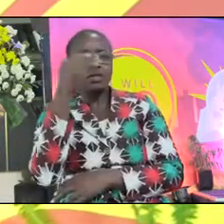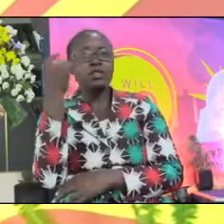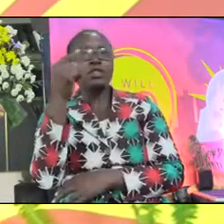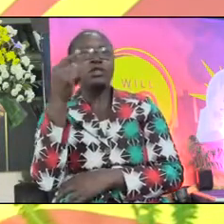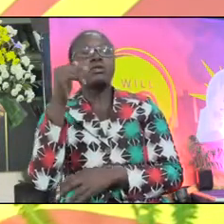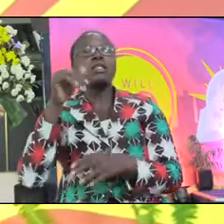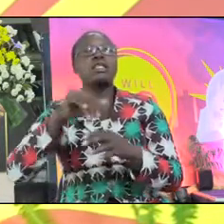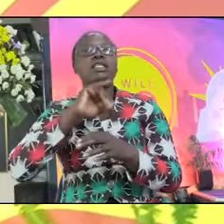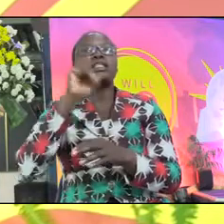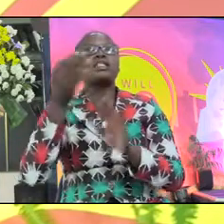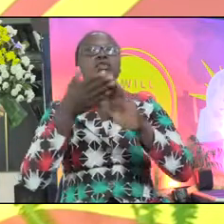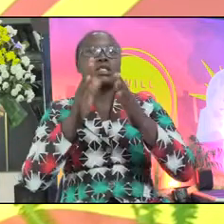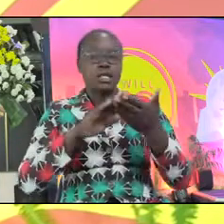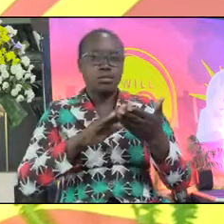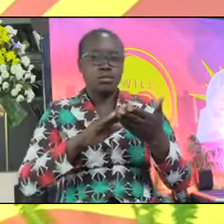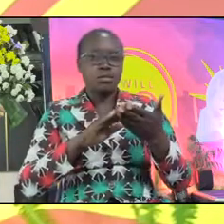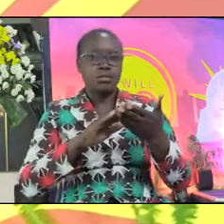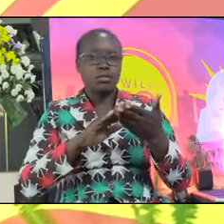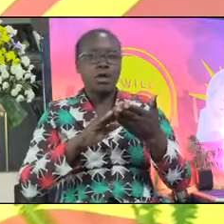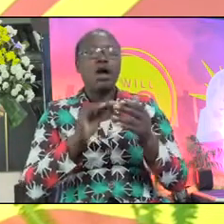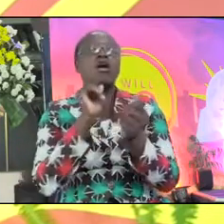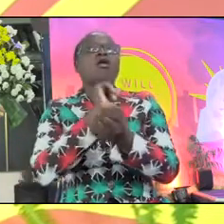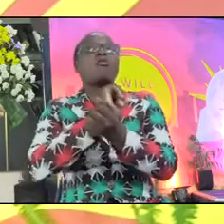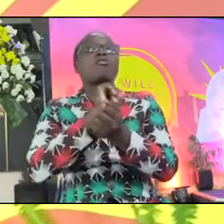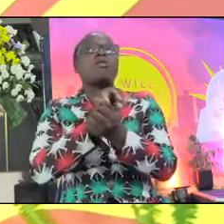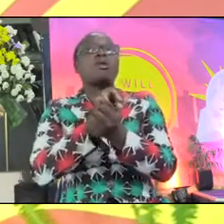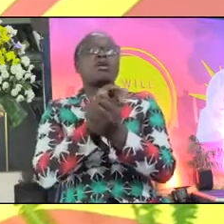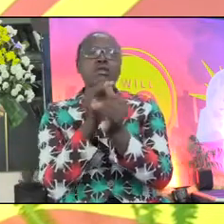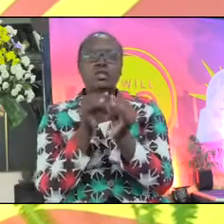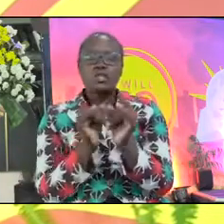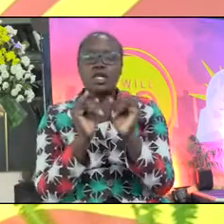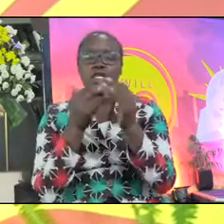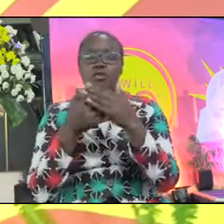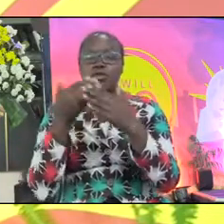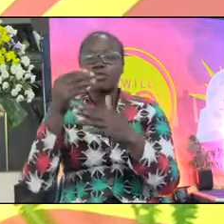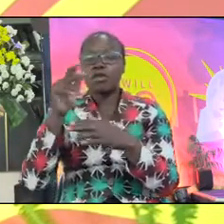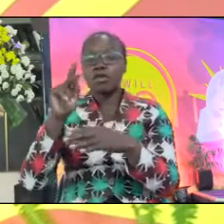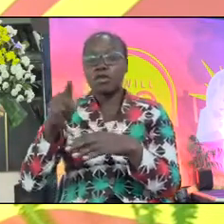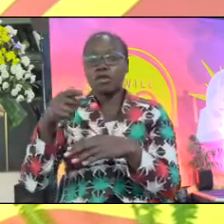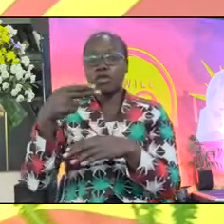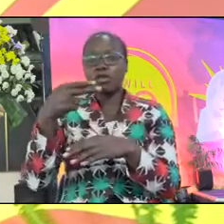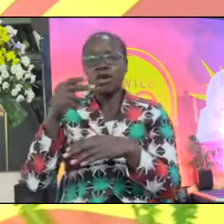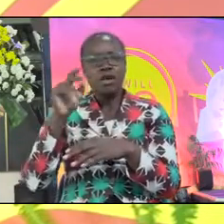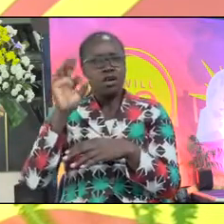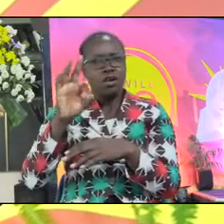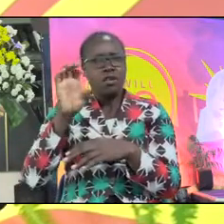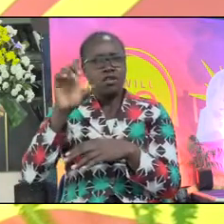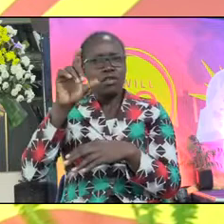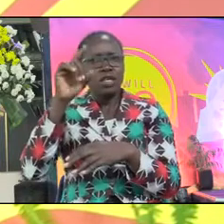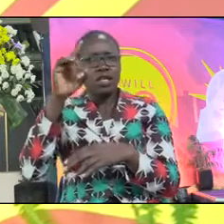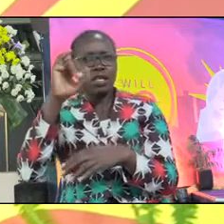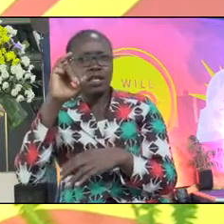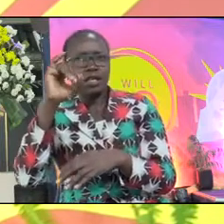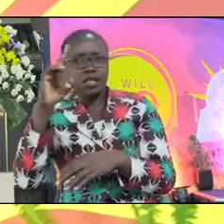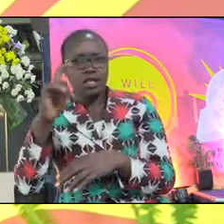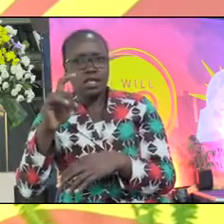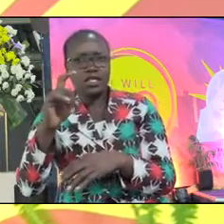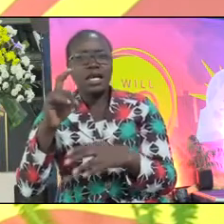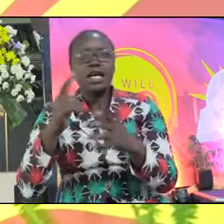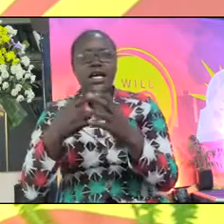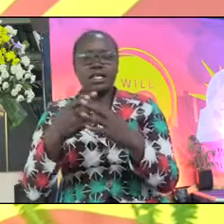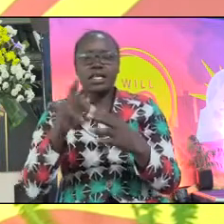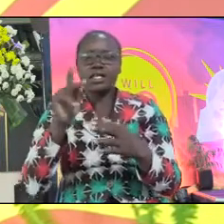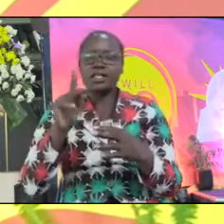in Jerusalem. Paul had been tried before Felix and then before